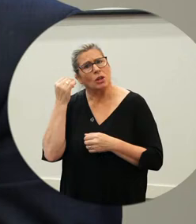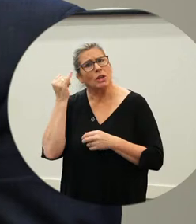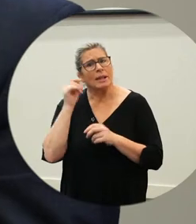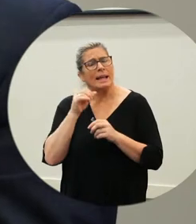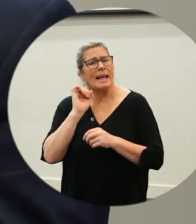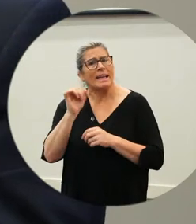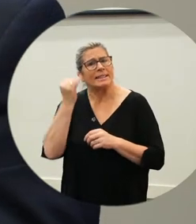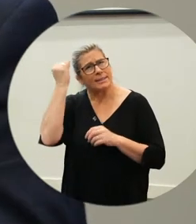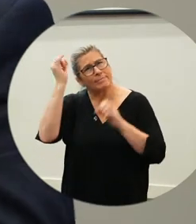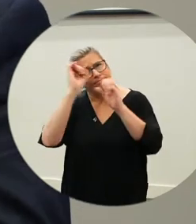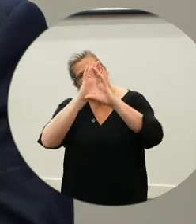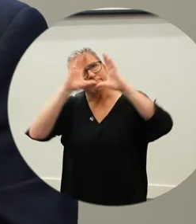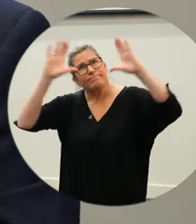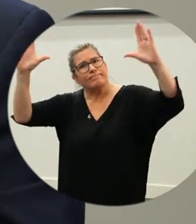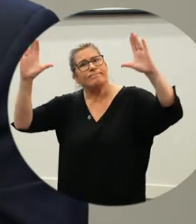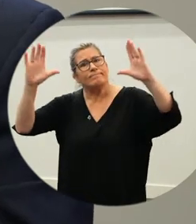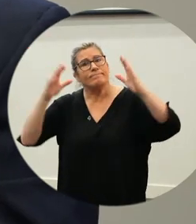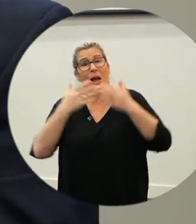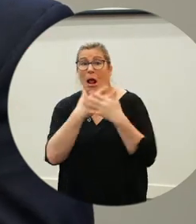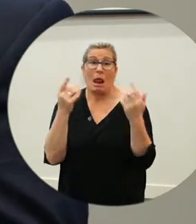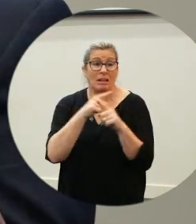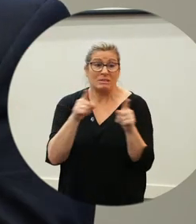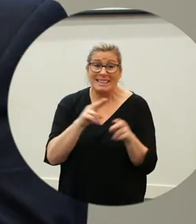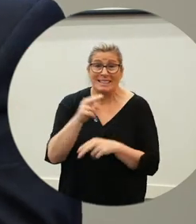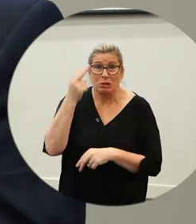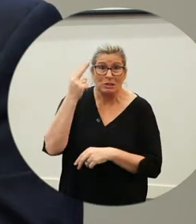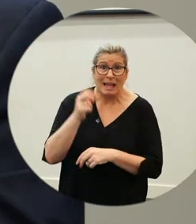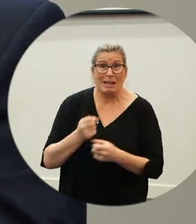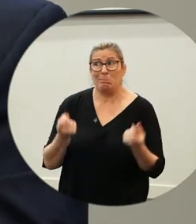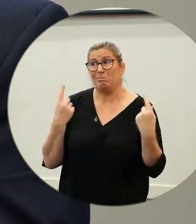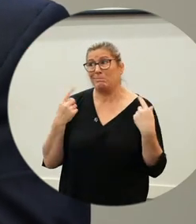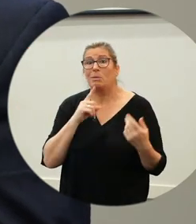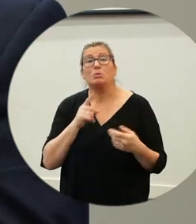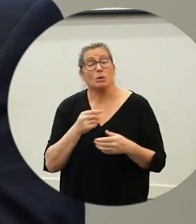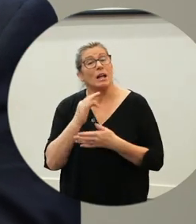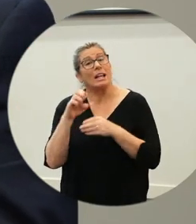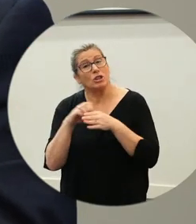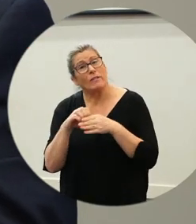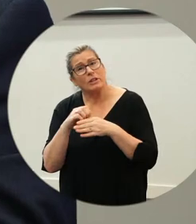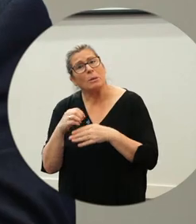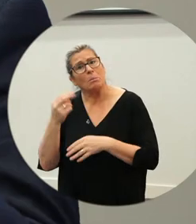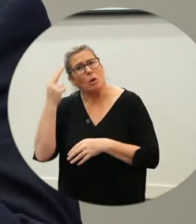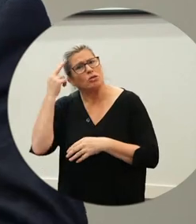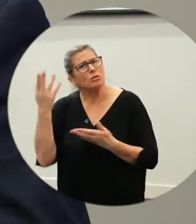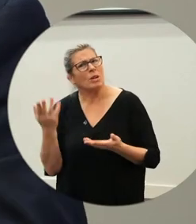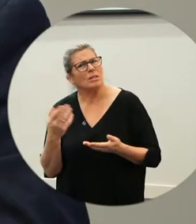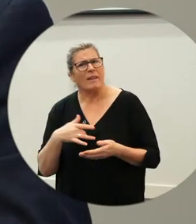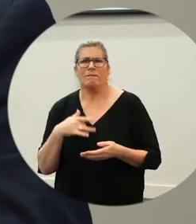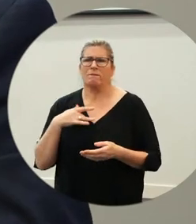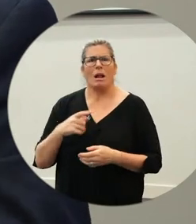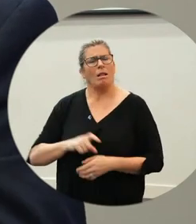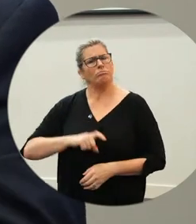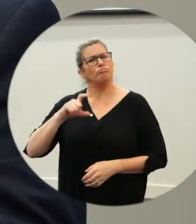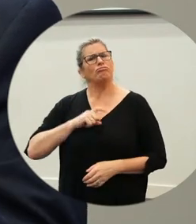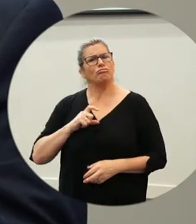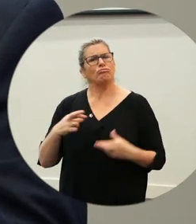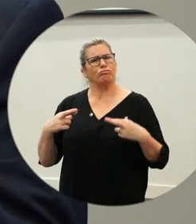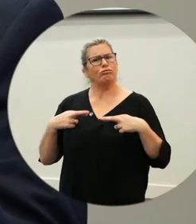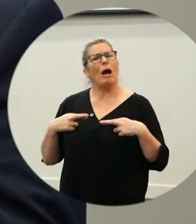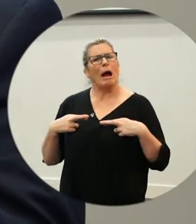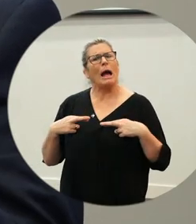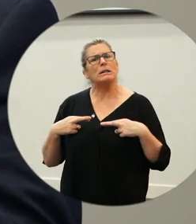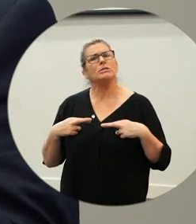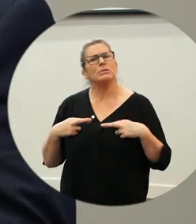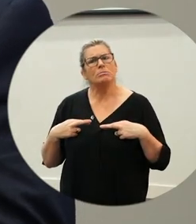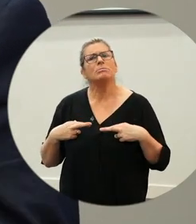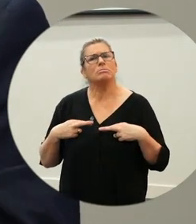it. A lot of them didn't, but there was enough of them who did, and enough of them who felt sufficient pride, and who had a sufficient